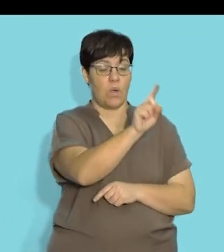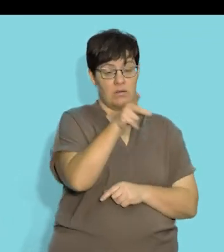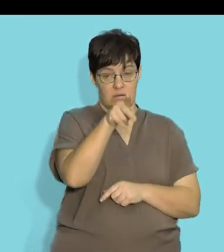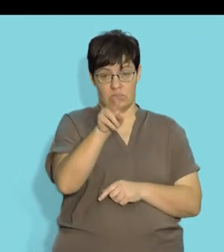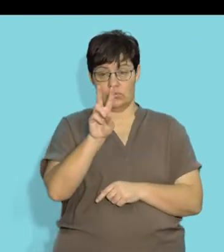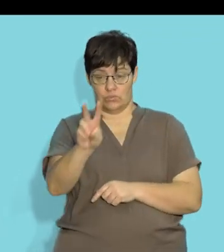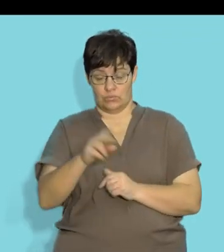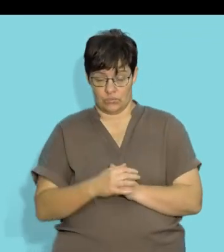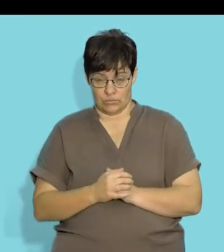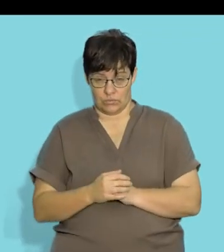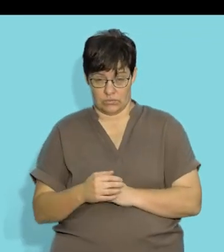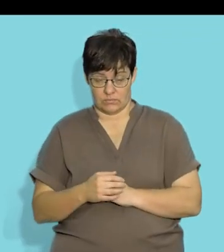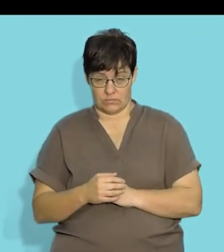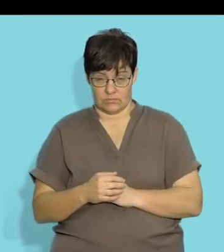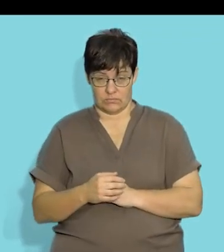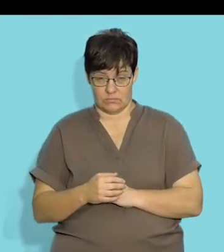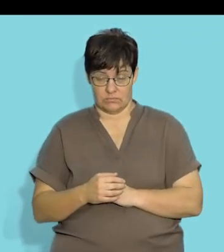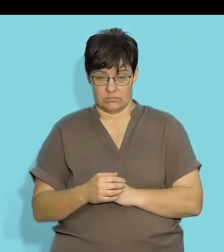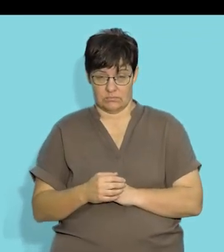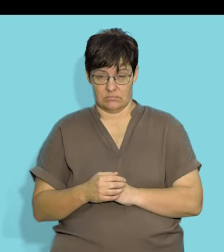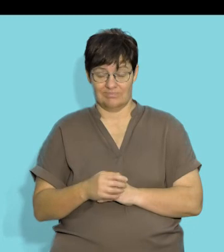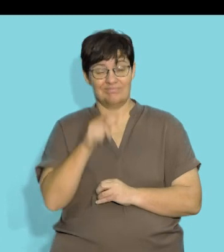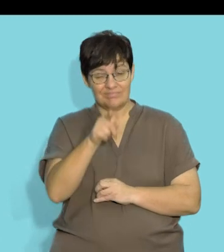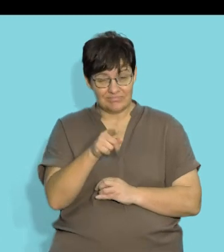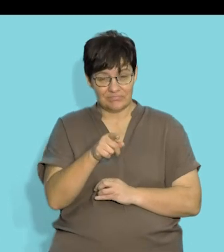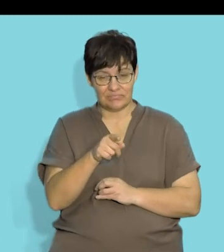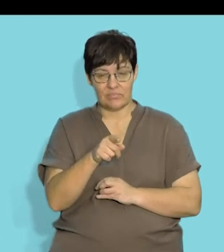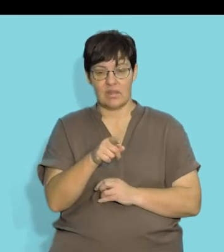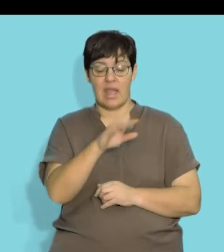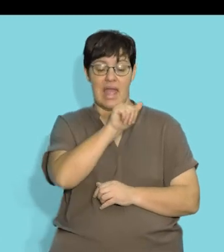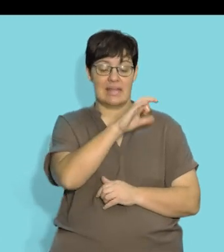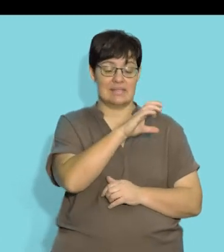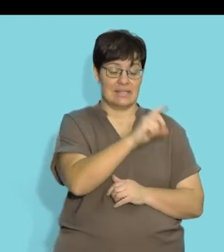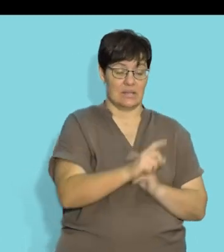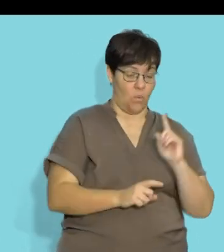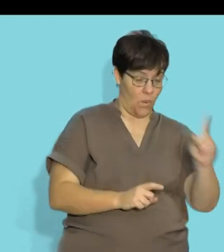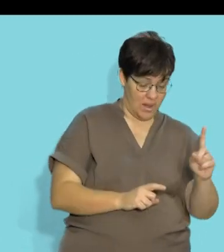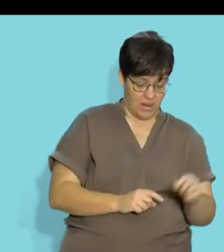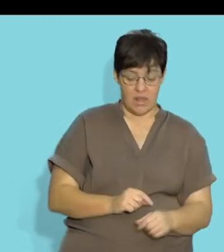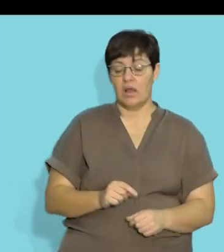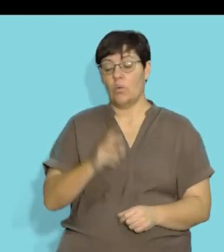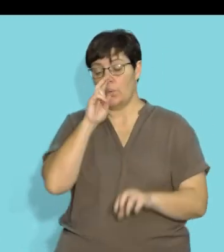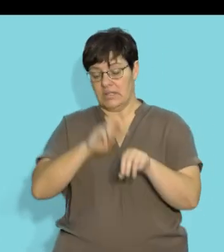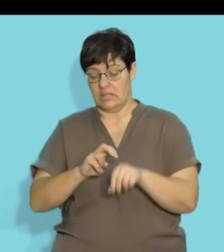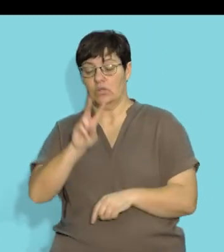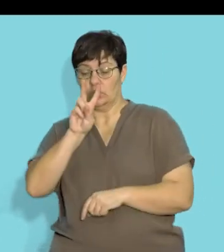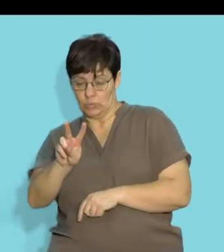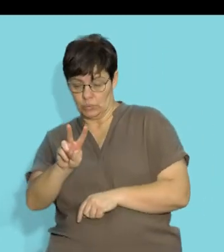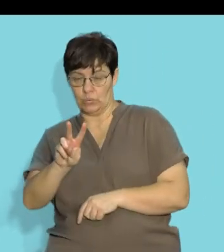1:2, right? So the stoichiometric ratio of the acid to base,